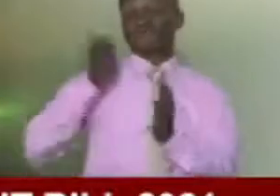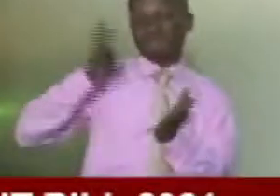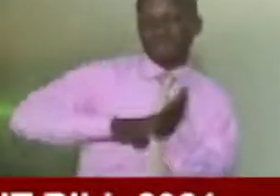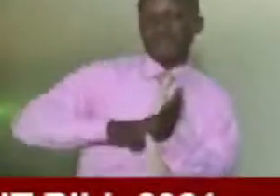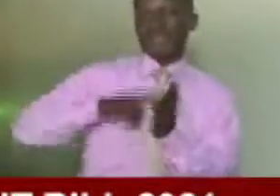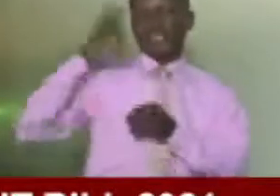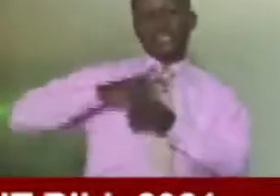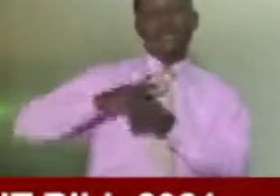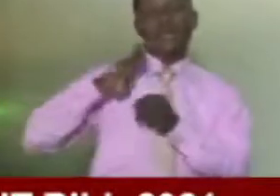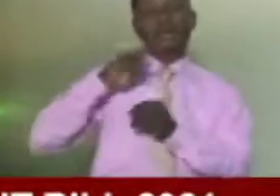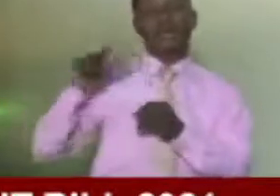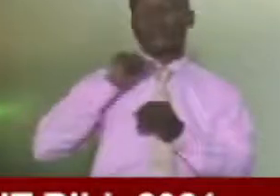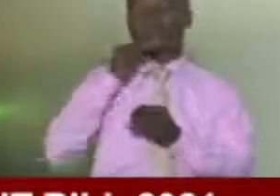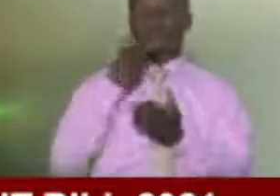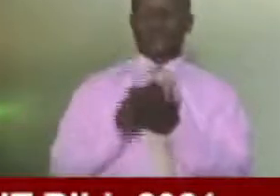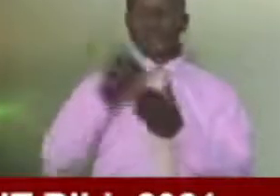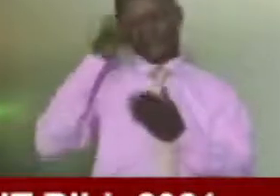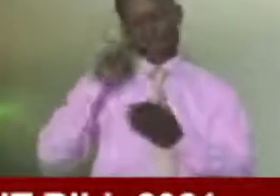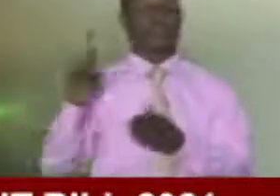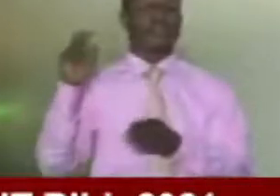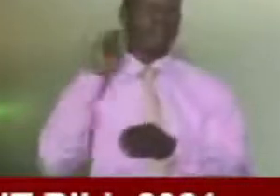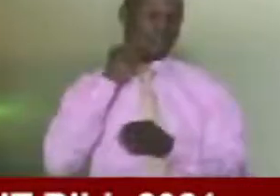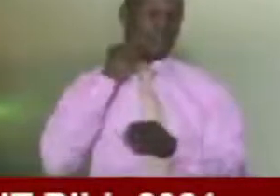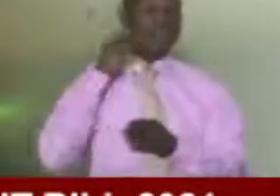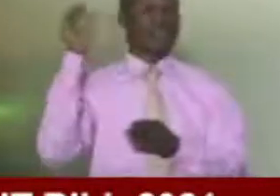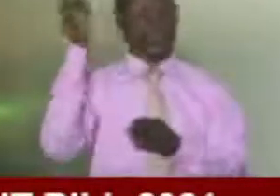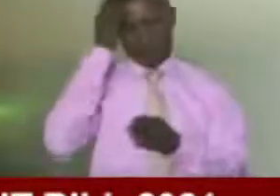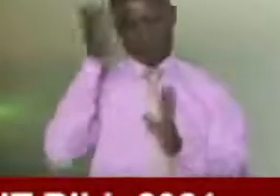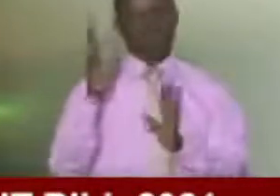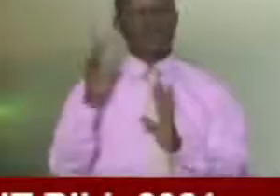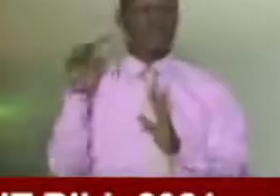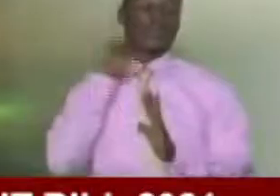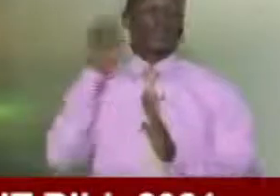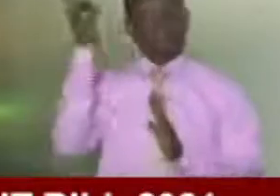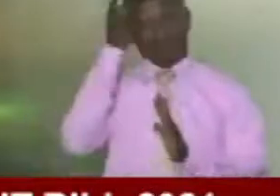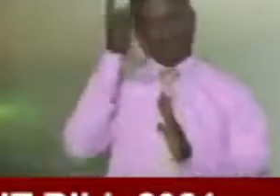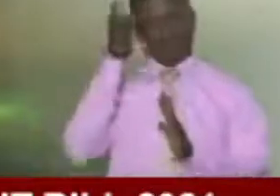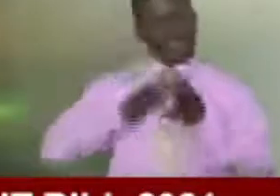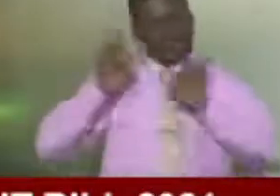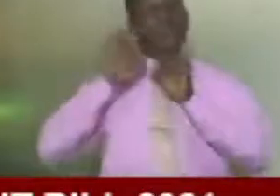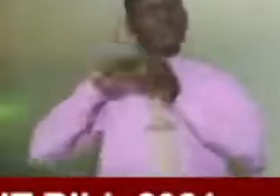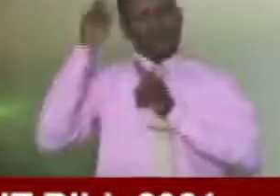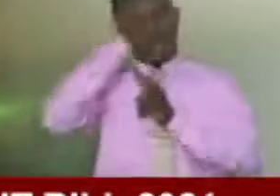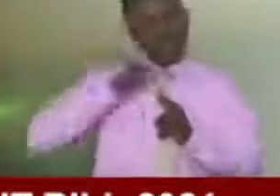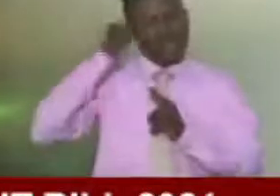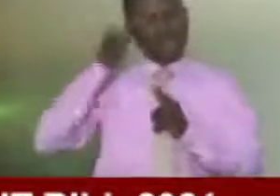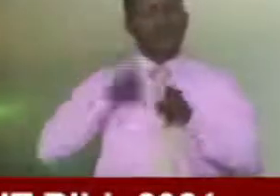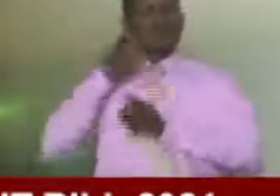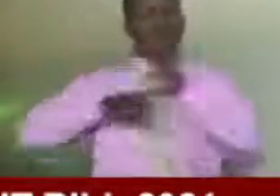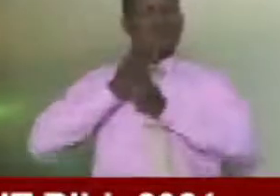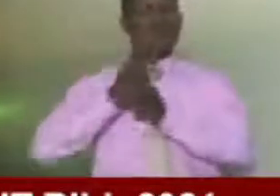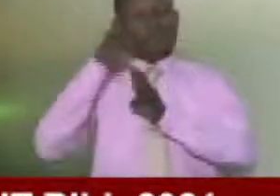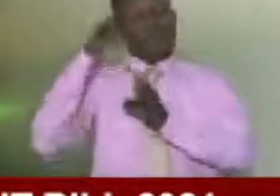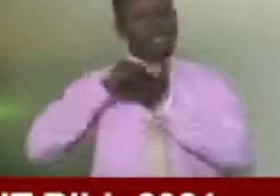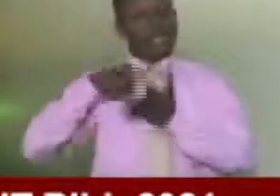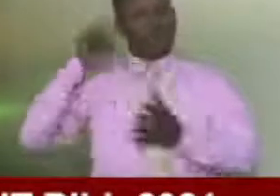not good for Nigeria's democracy. All right. Nigeria's democracy is critical to Africa and to the world, and we must all work hard to ensure that we